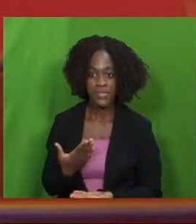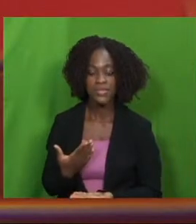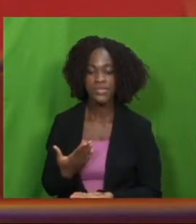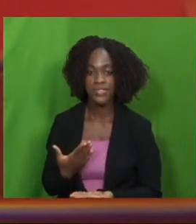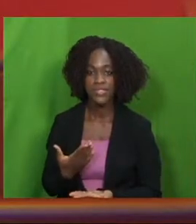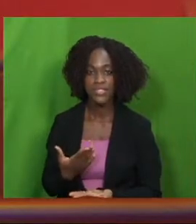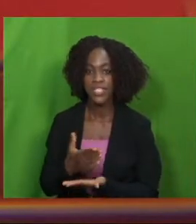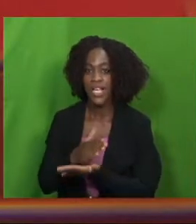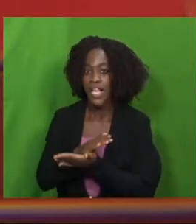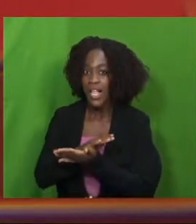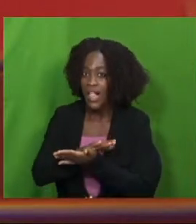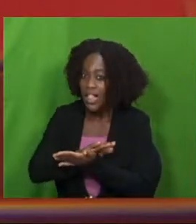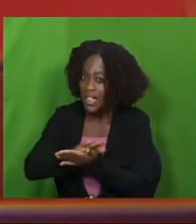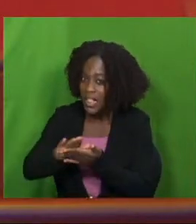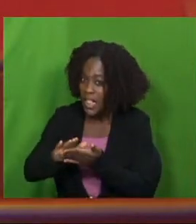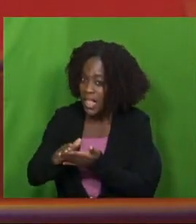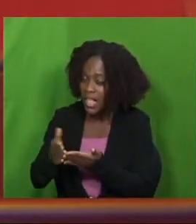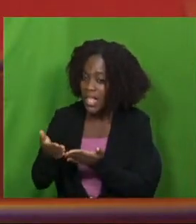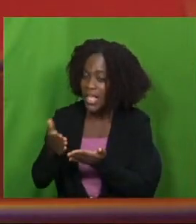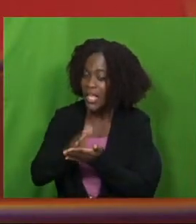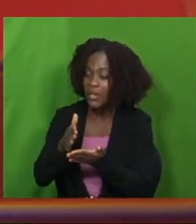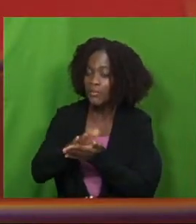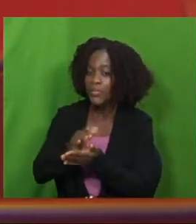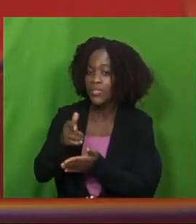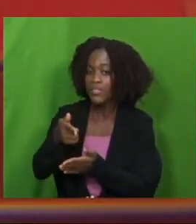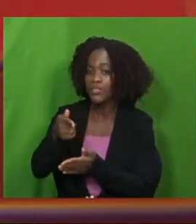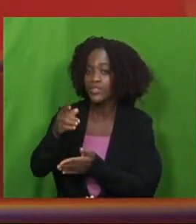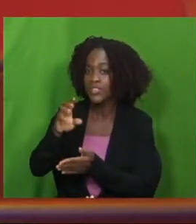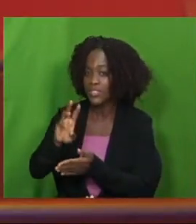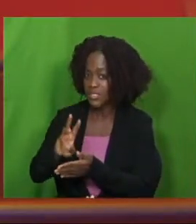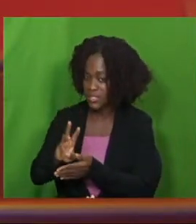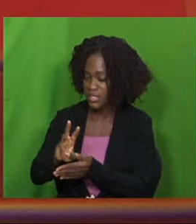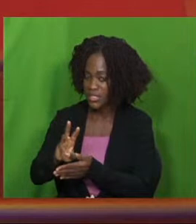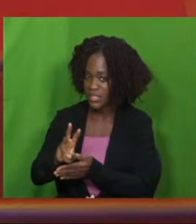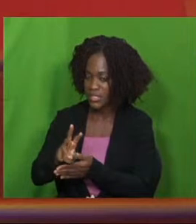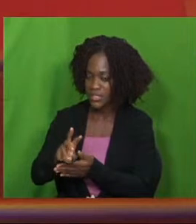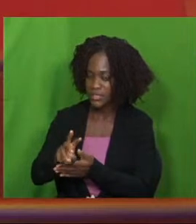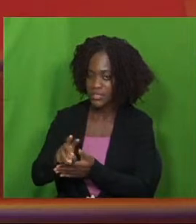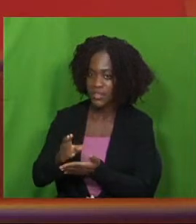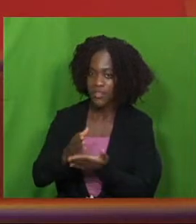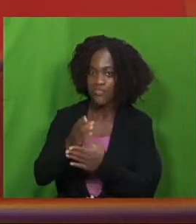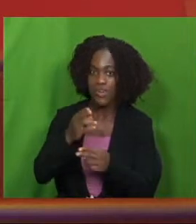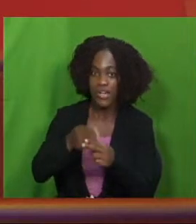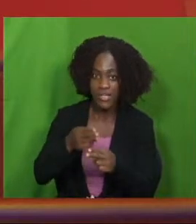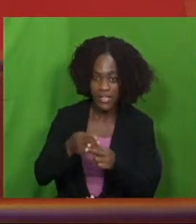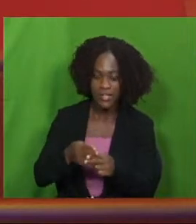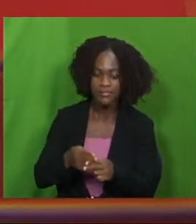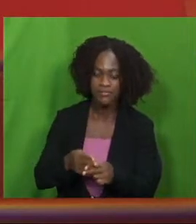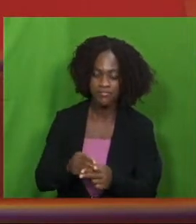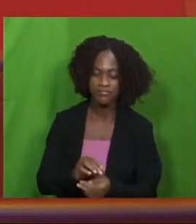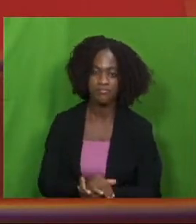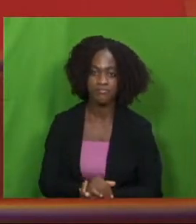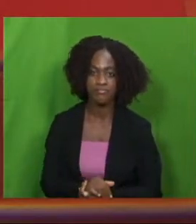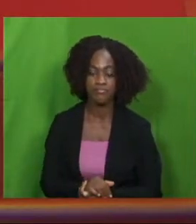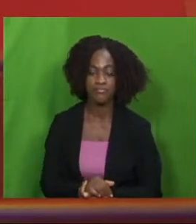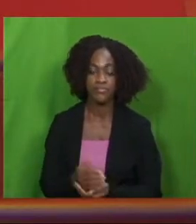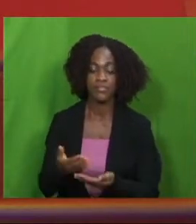page 26. It's Kloko, not Koko. Page